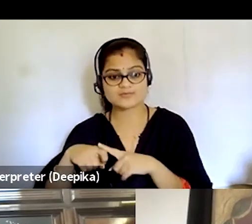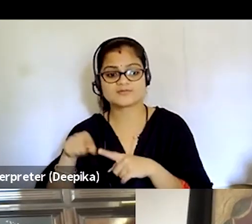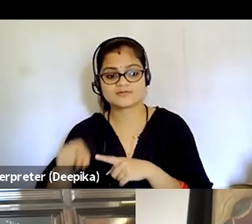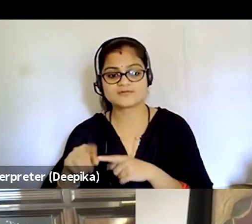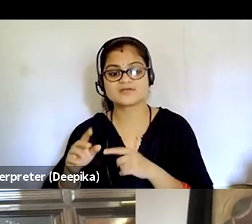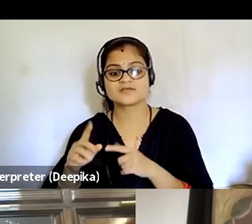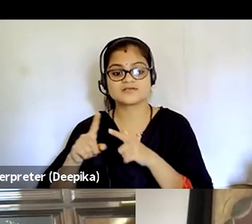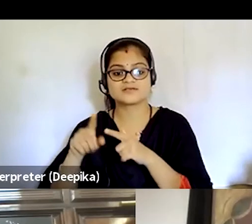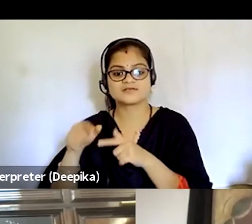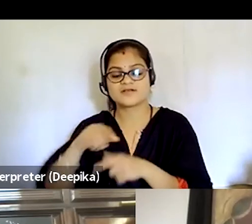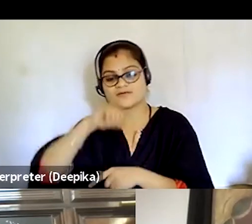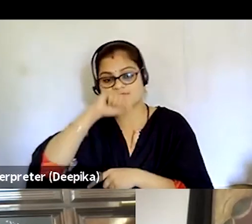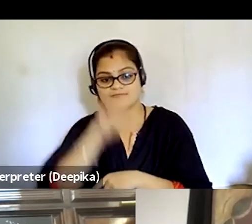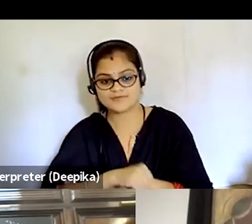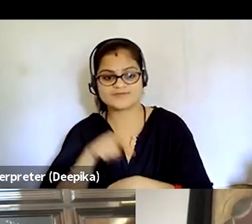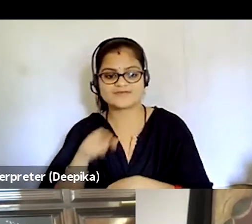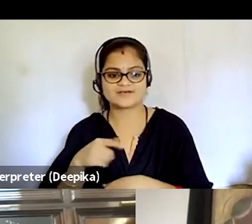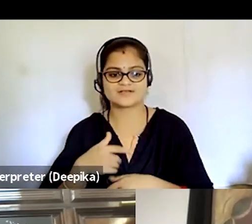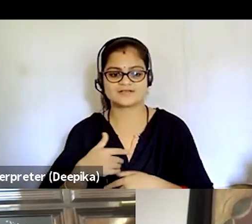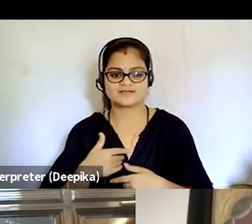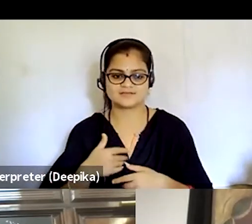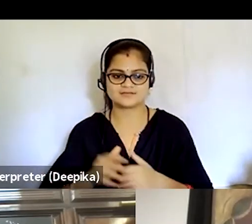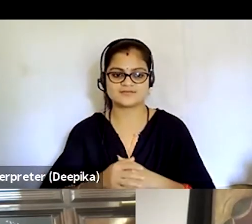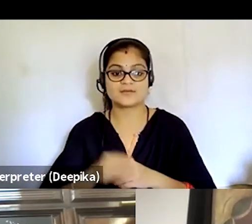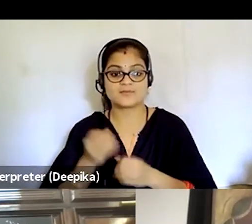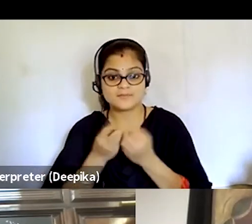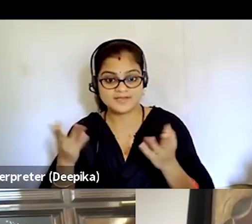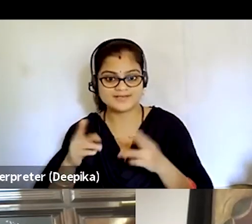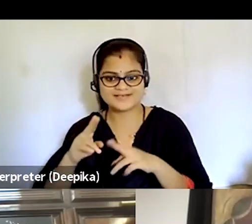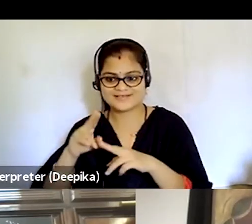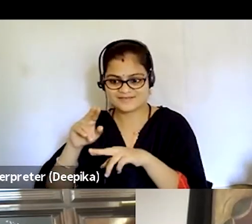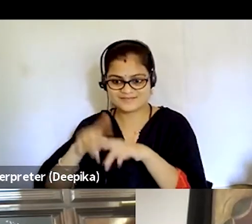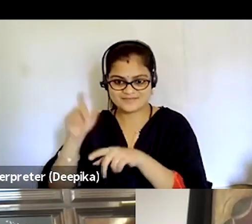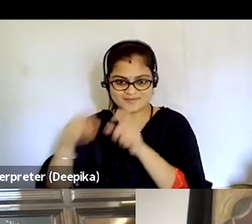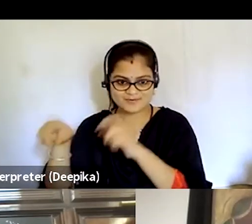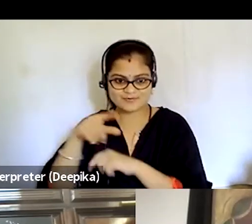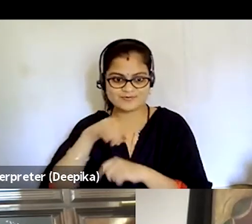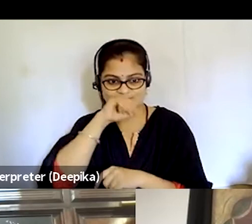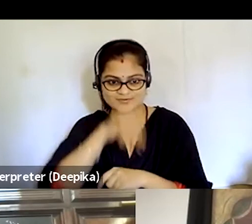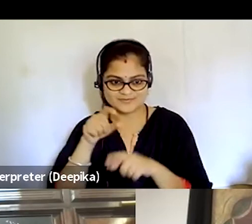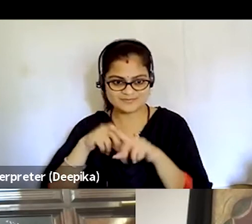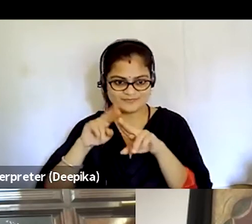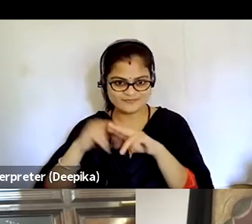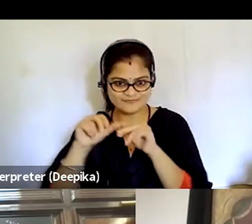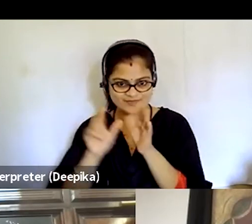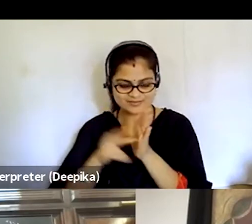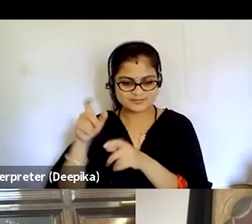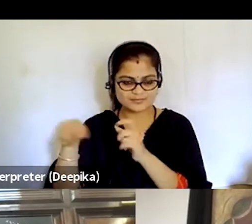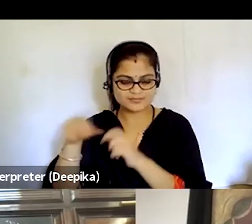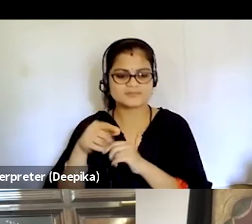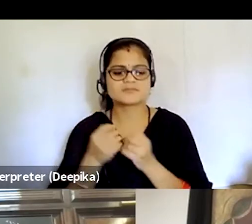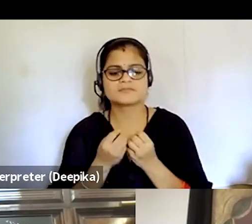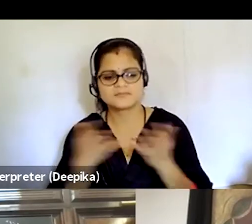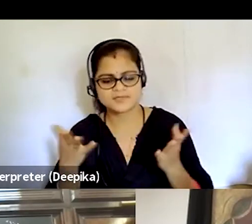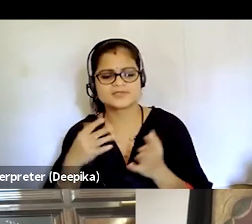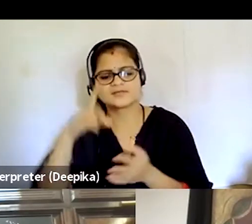of music for me and for, I think, most of the fans. So yeah, that's it. But there are many